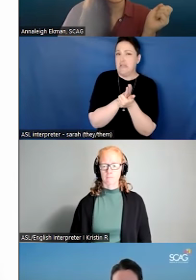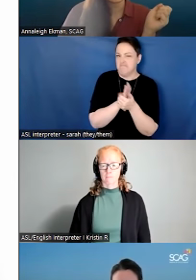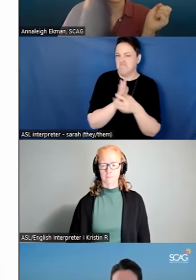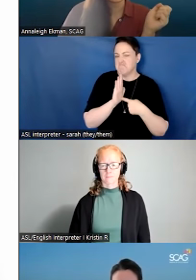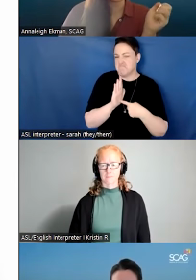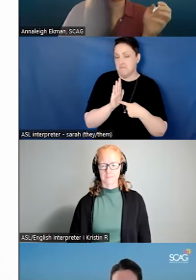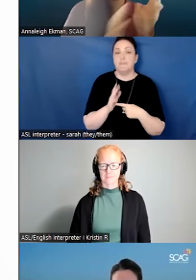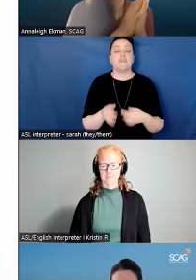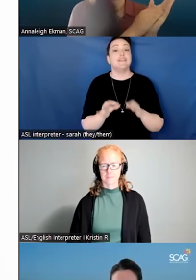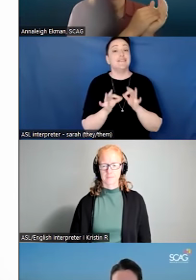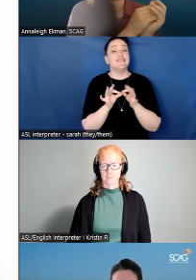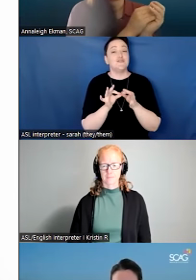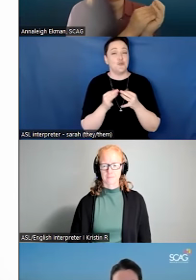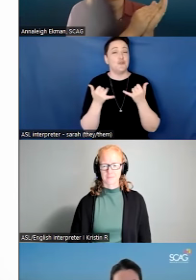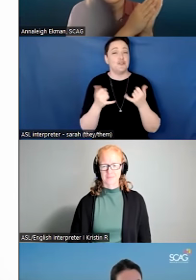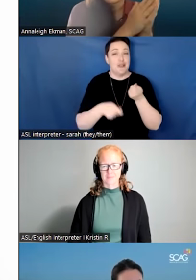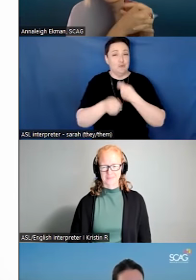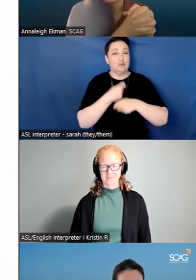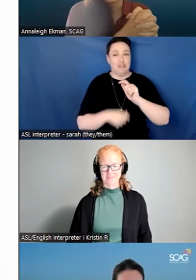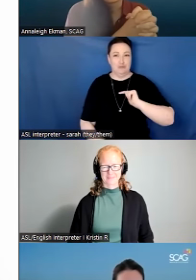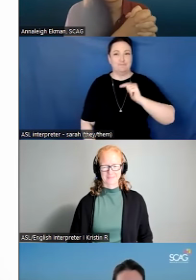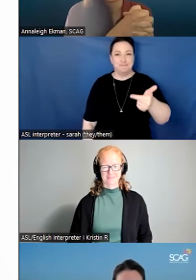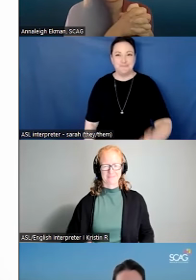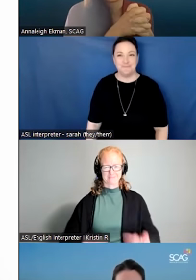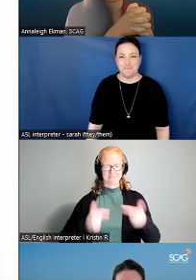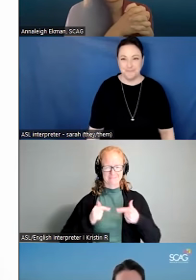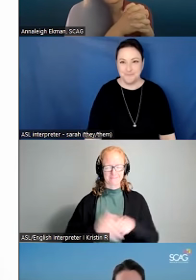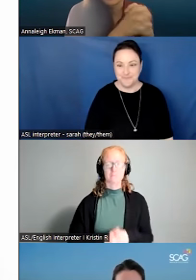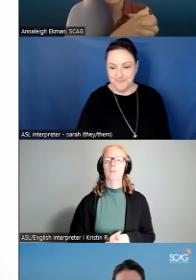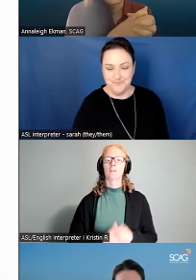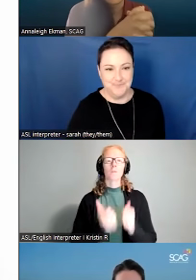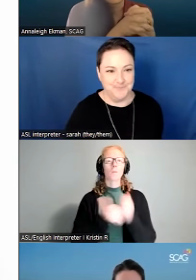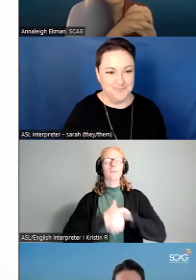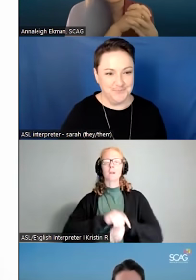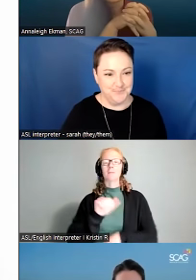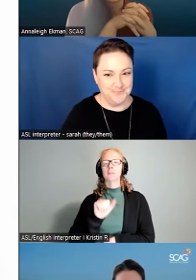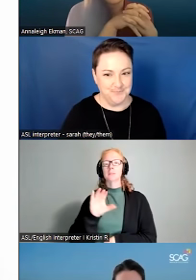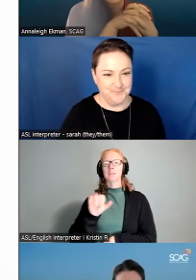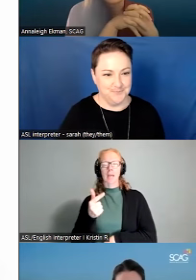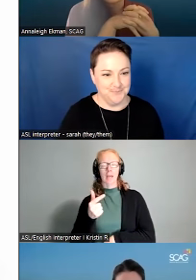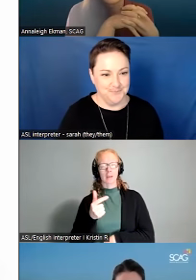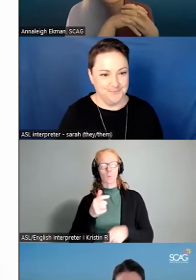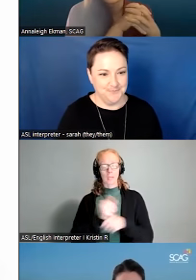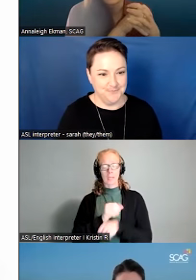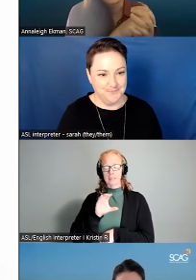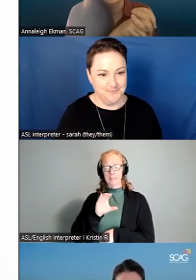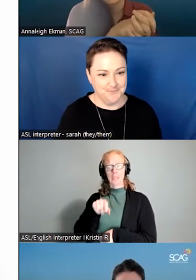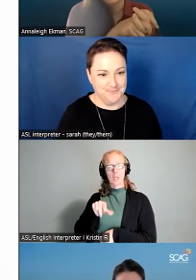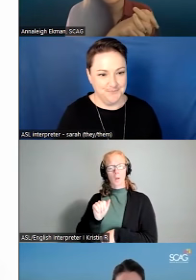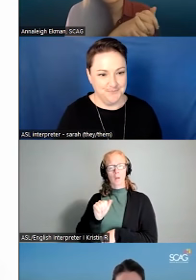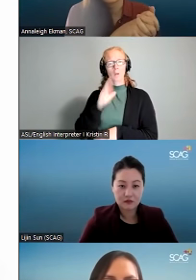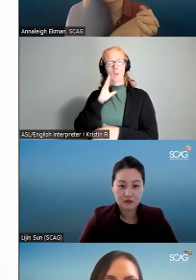Going on to the next slide. So every time SCAG receives a CEQA notice, we log it into our